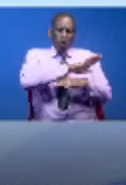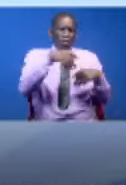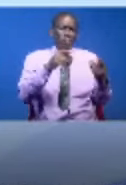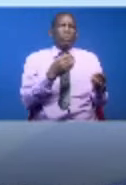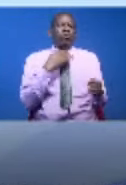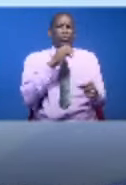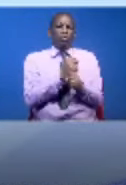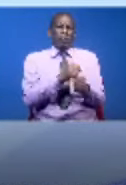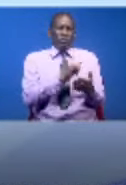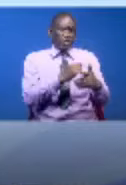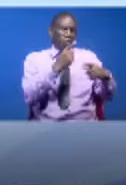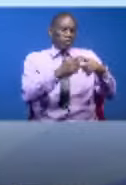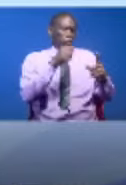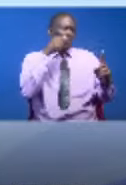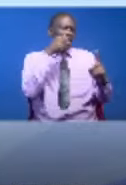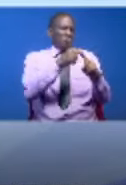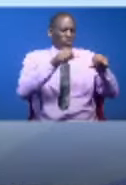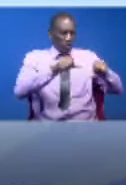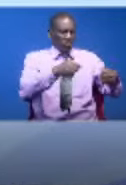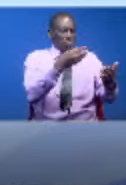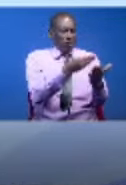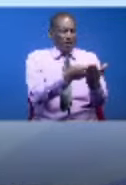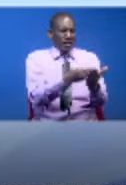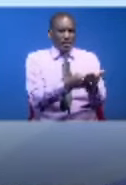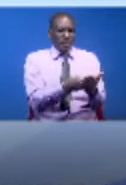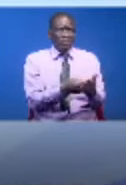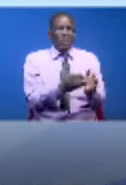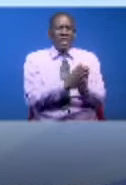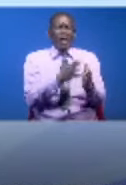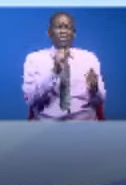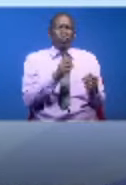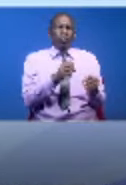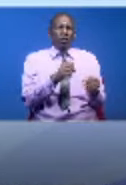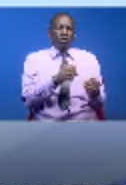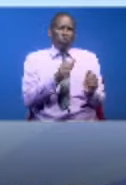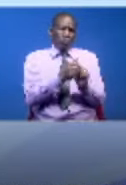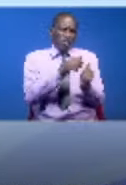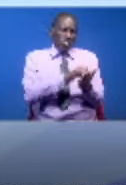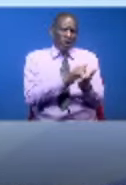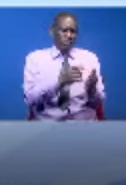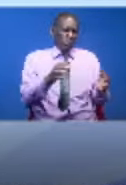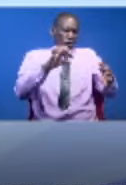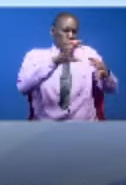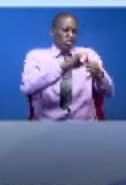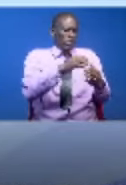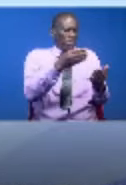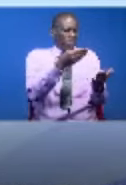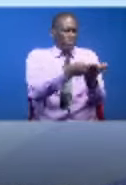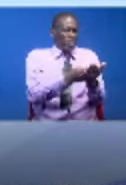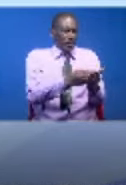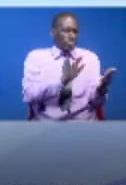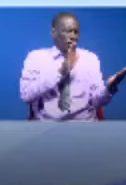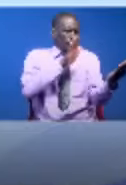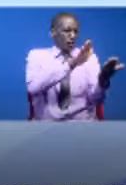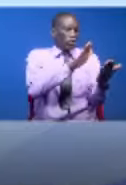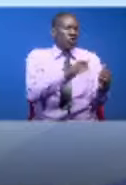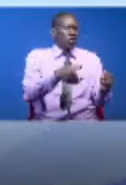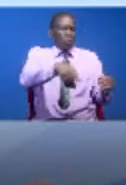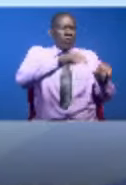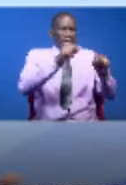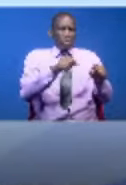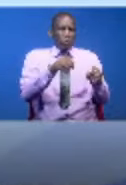that positive impact from a sustainable finance perspective. Correct. And therefore, on the back of that, from a blended finance perspective, you find that we are able to then